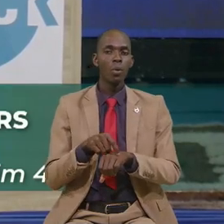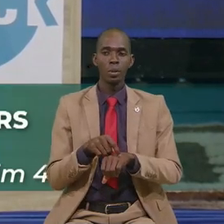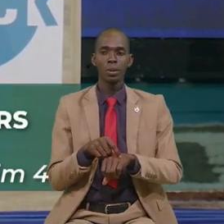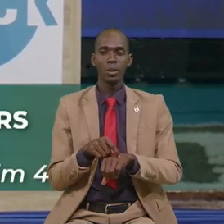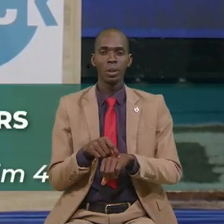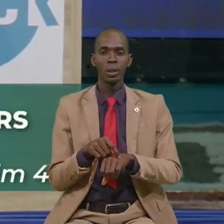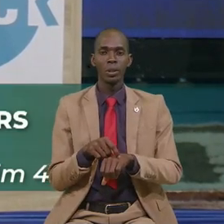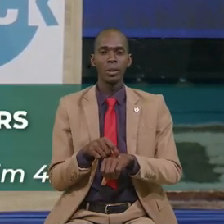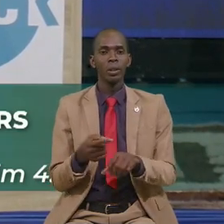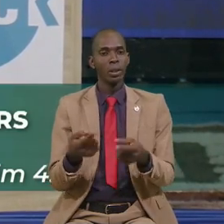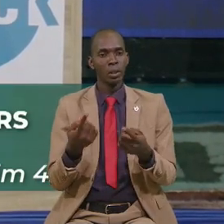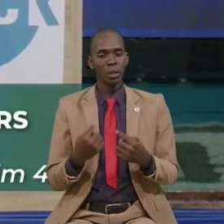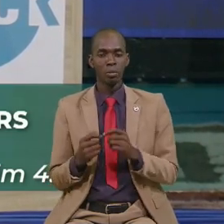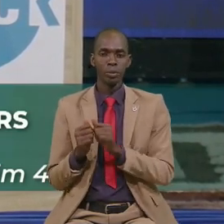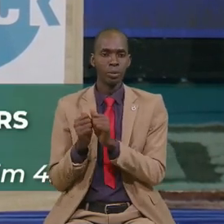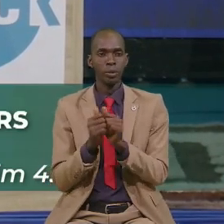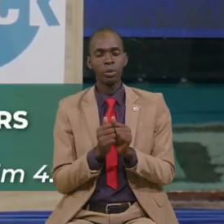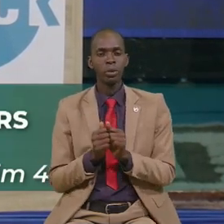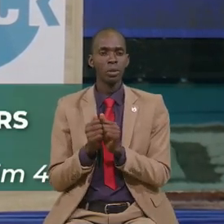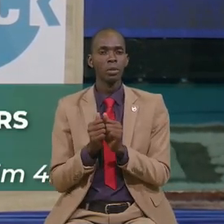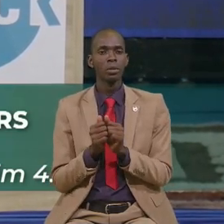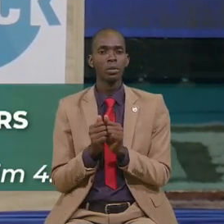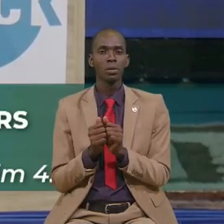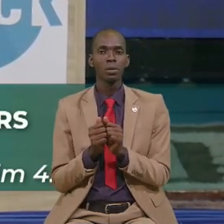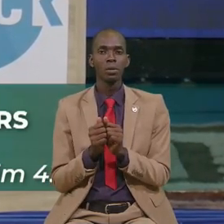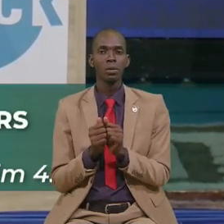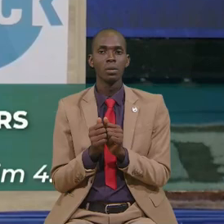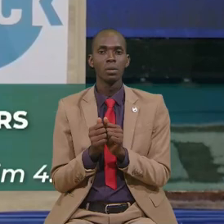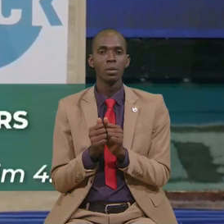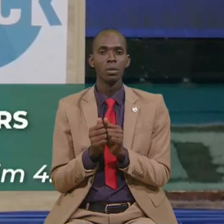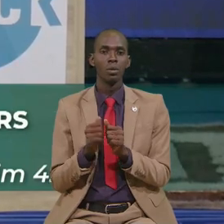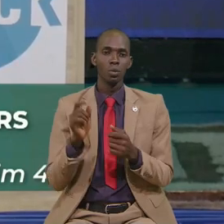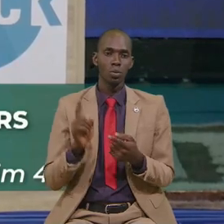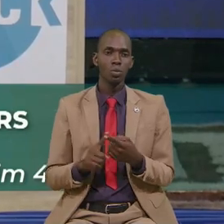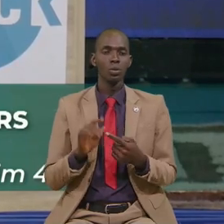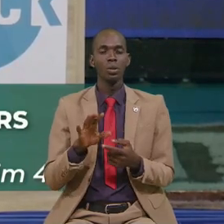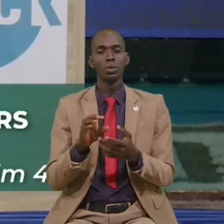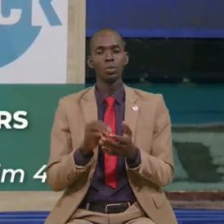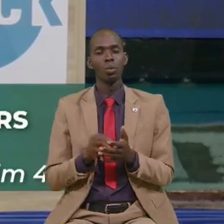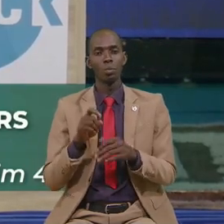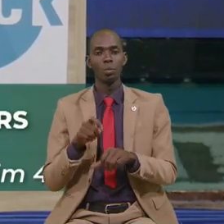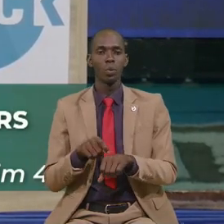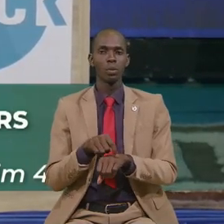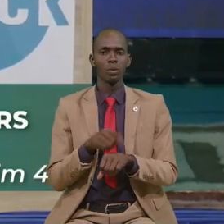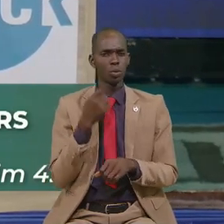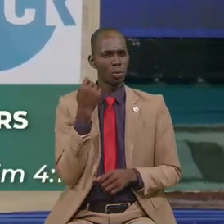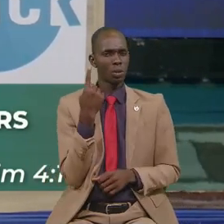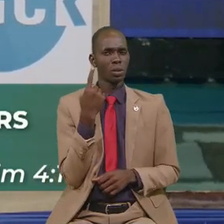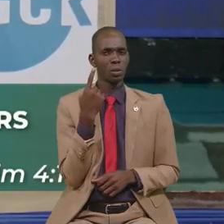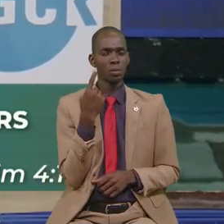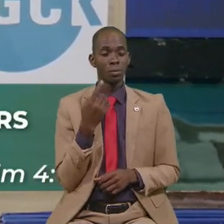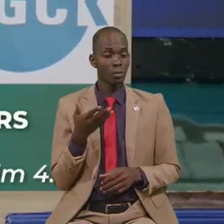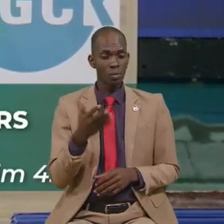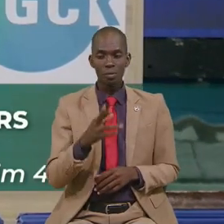came together unto his bone. You understand? There are many